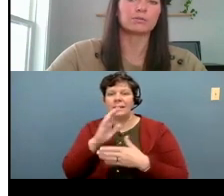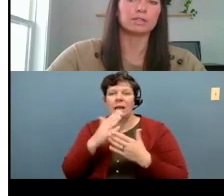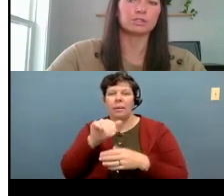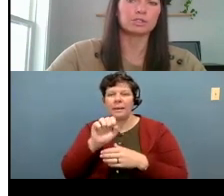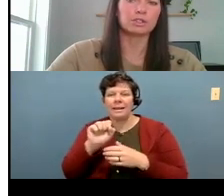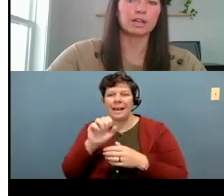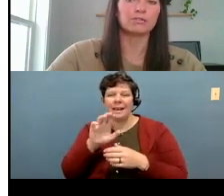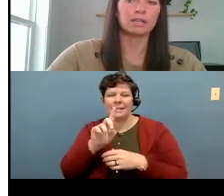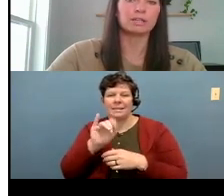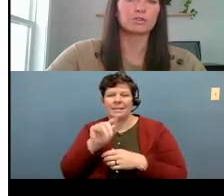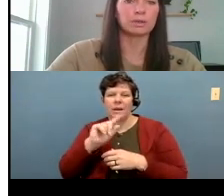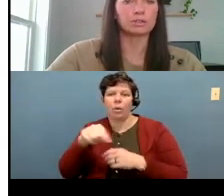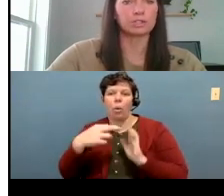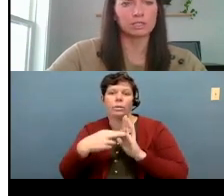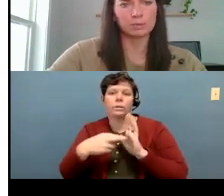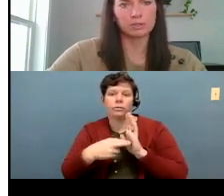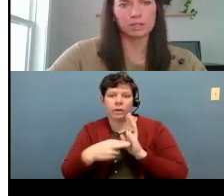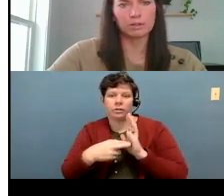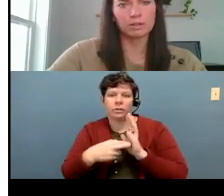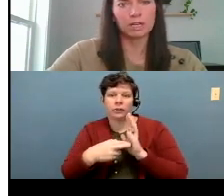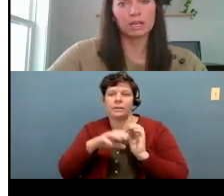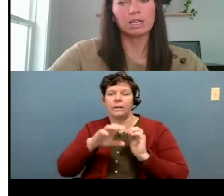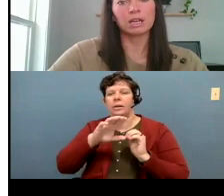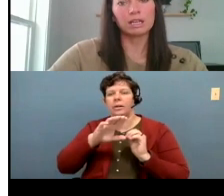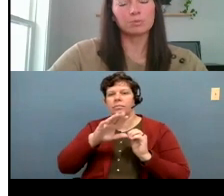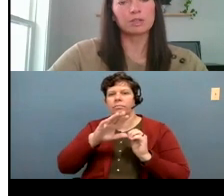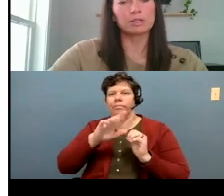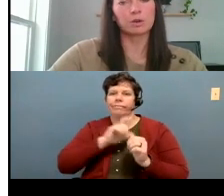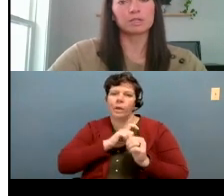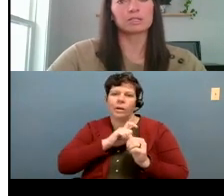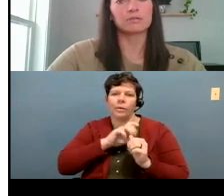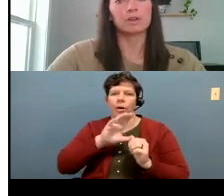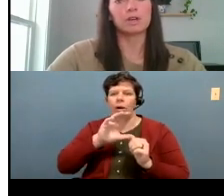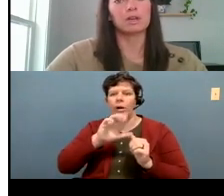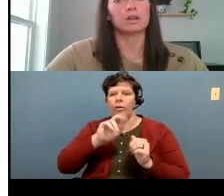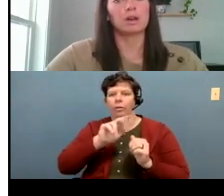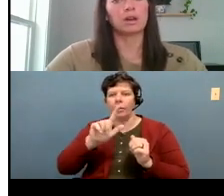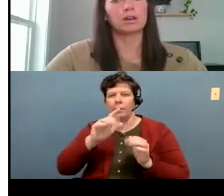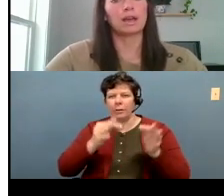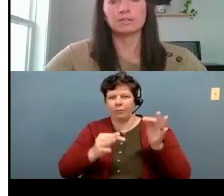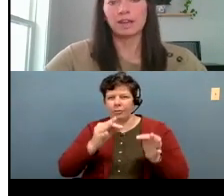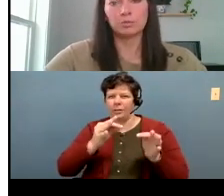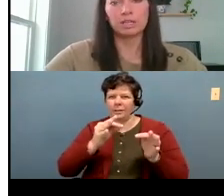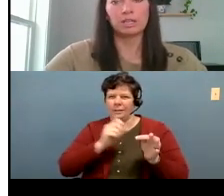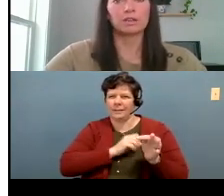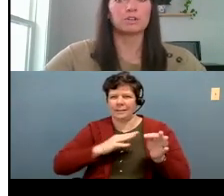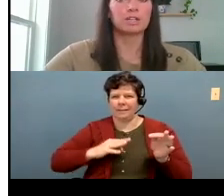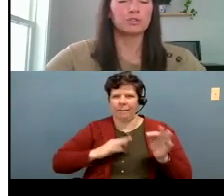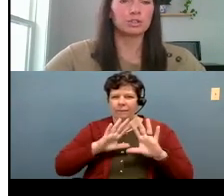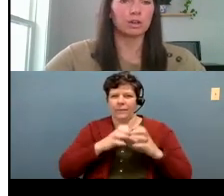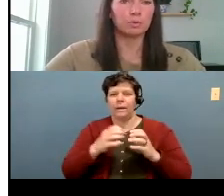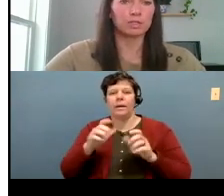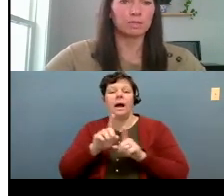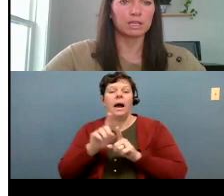by registered and vetted criminal justice personnel. And I like to point this out because if, as family, if you're